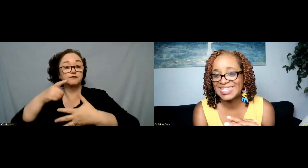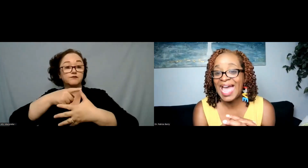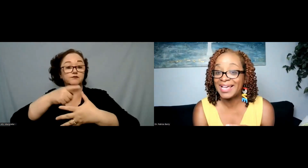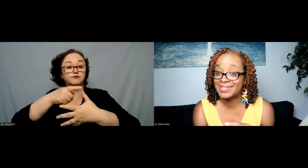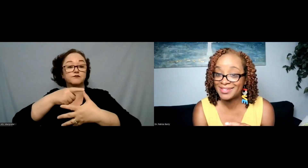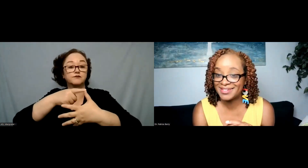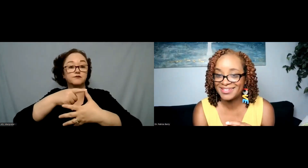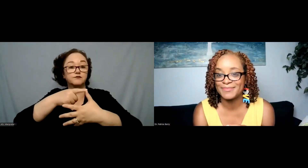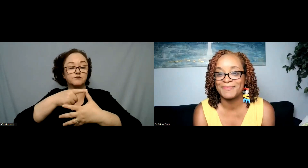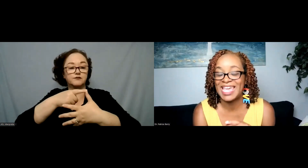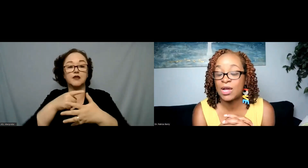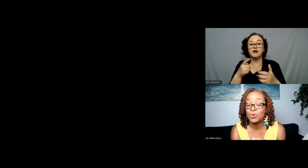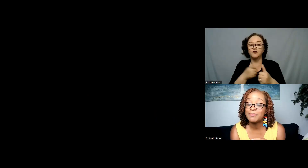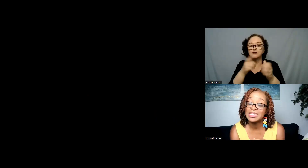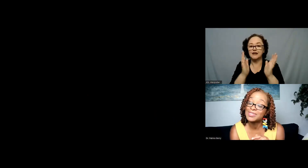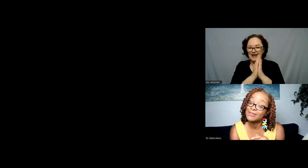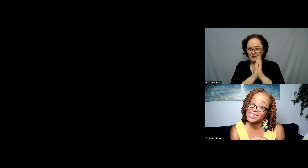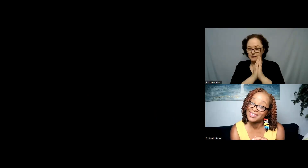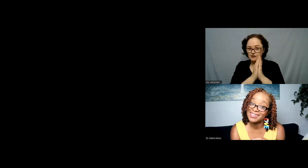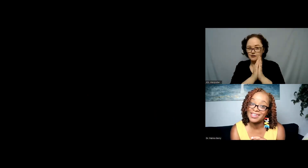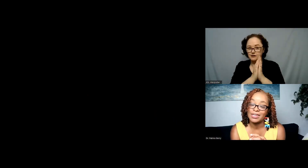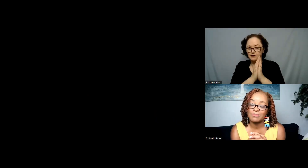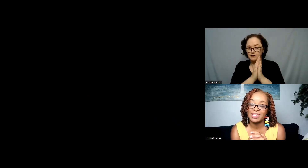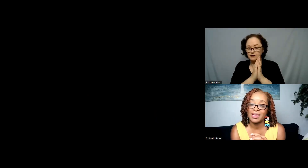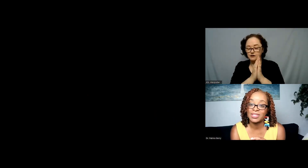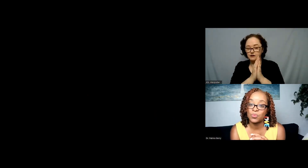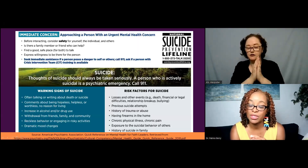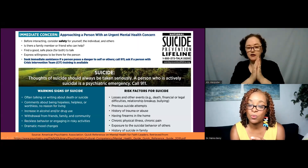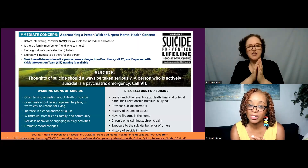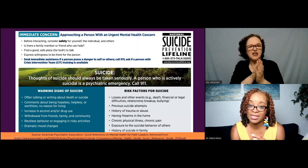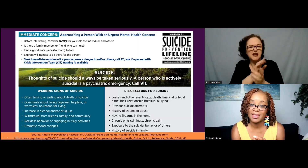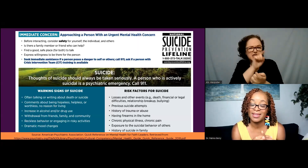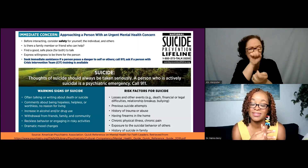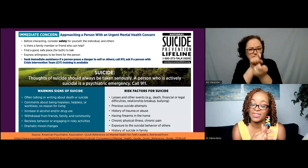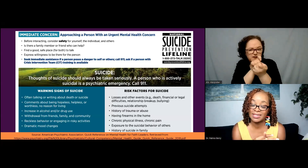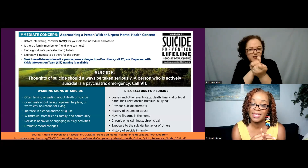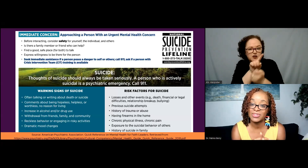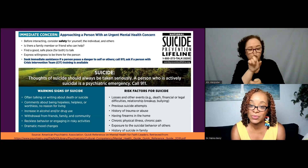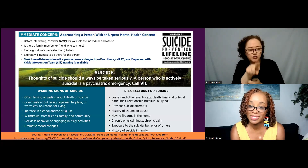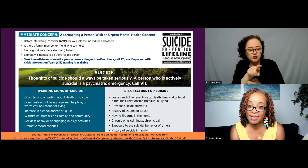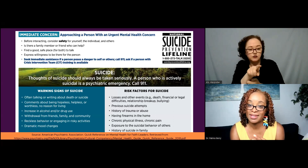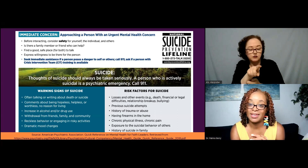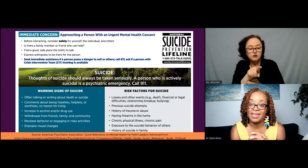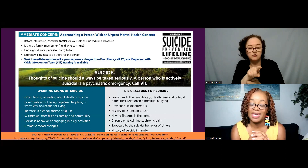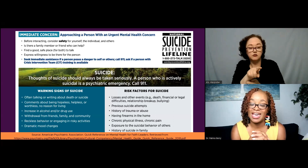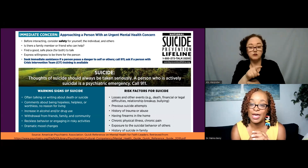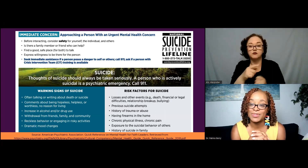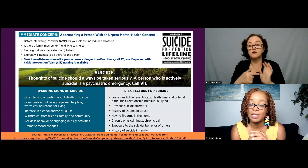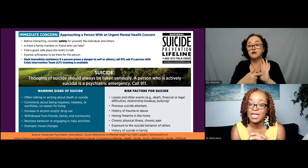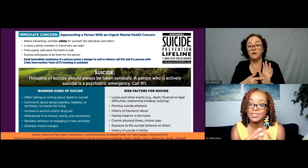is to ask and I want to be specific because with warning signs of things like suicide